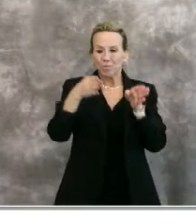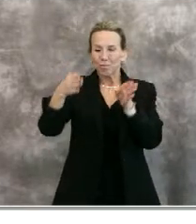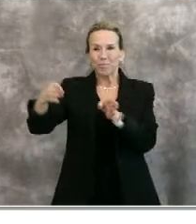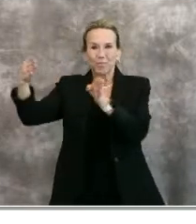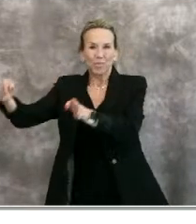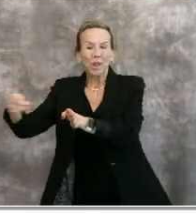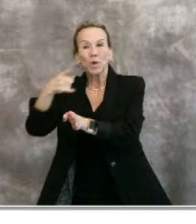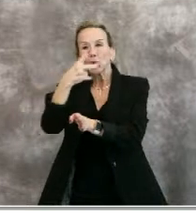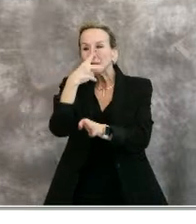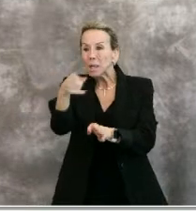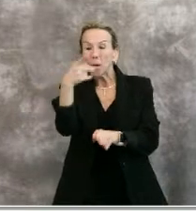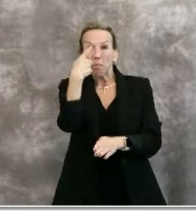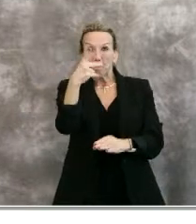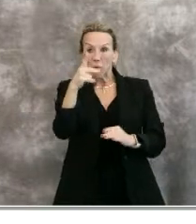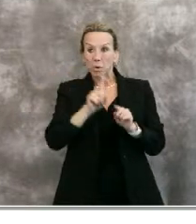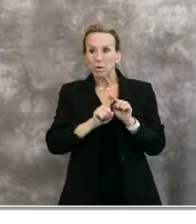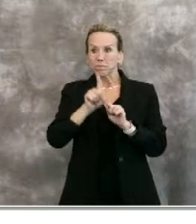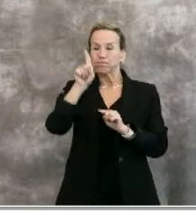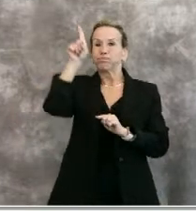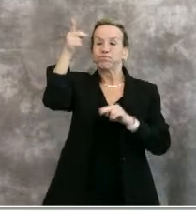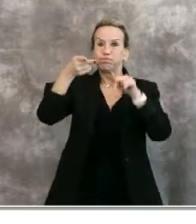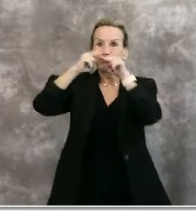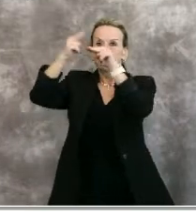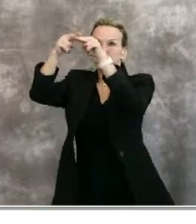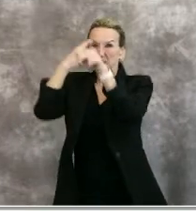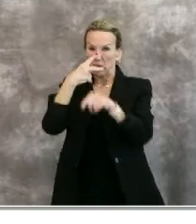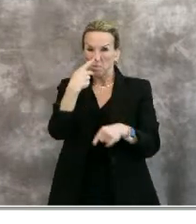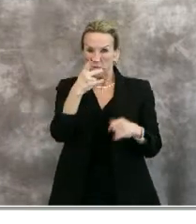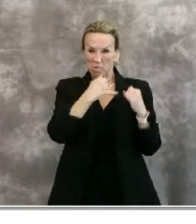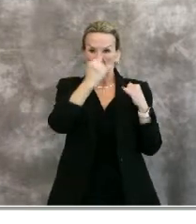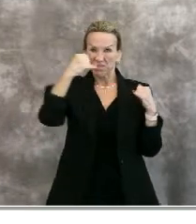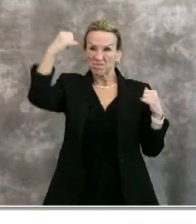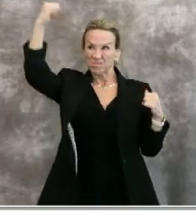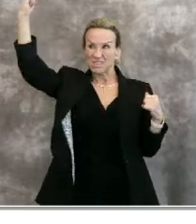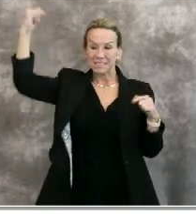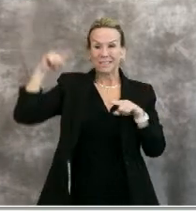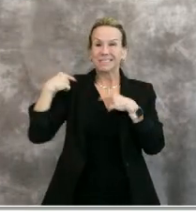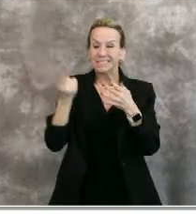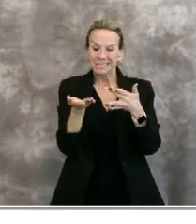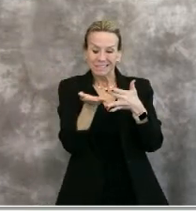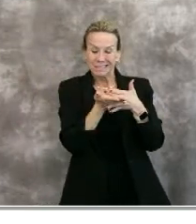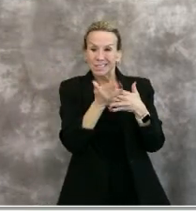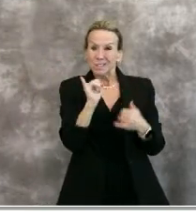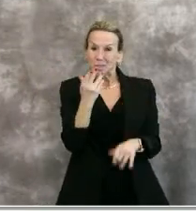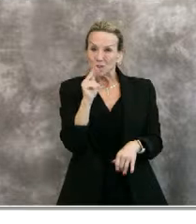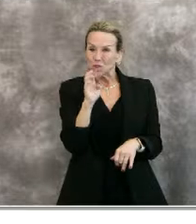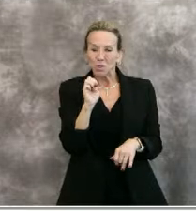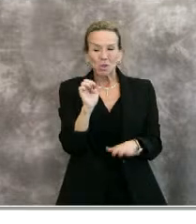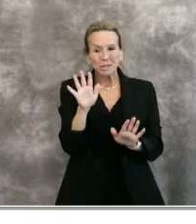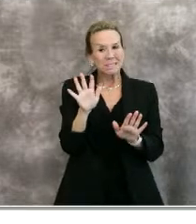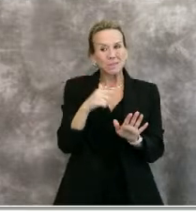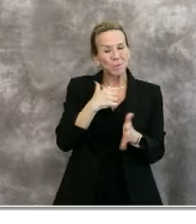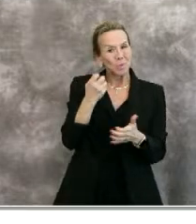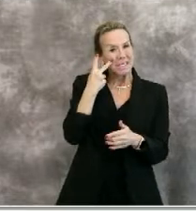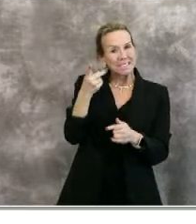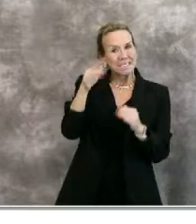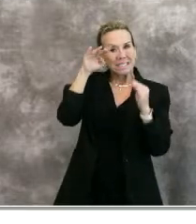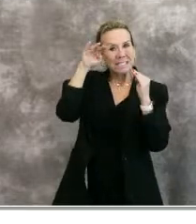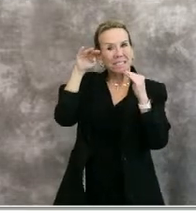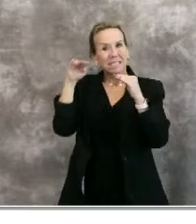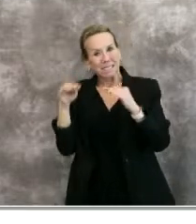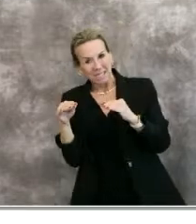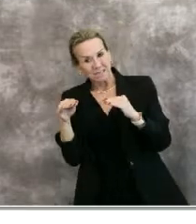there. It's gone up significantly since the middle of June. That's the line that we want to see come back down and hopefully remain